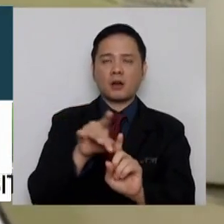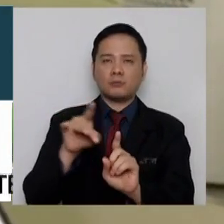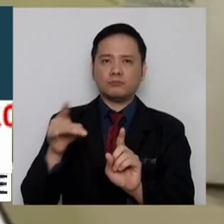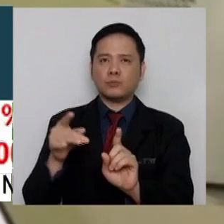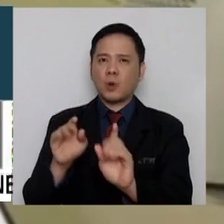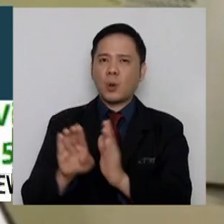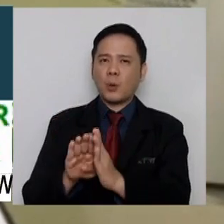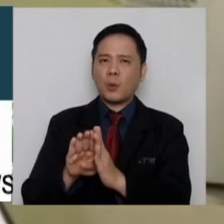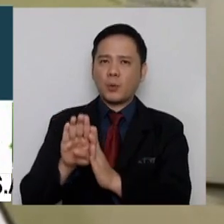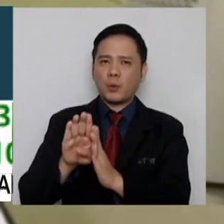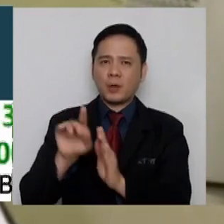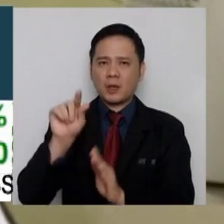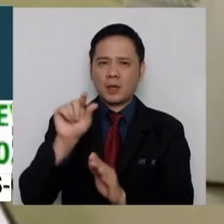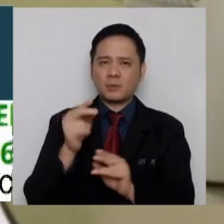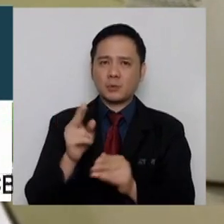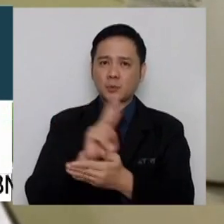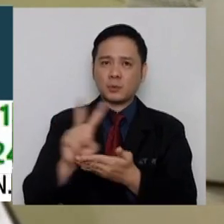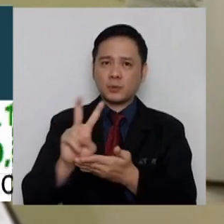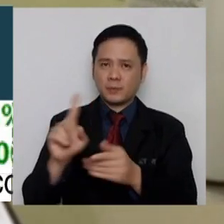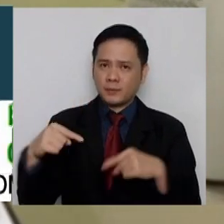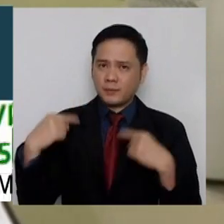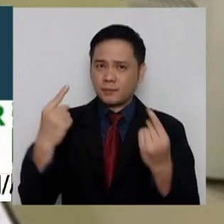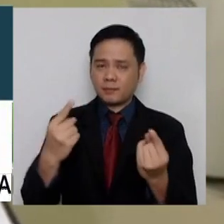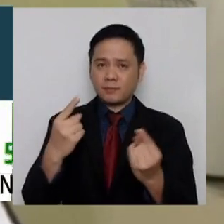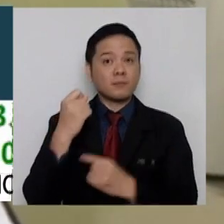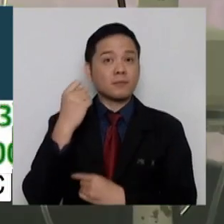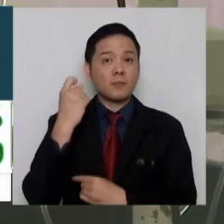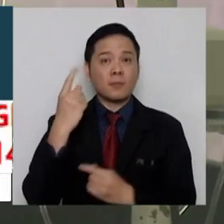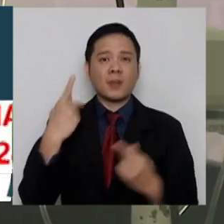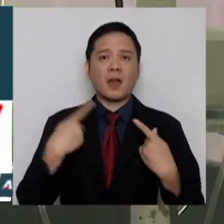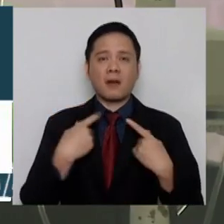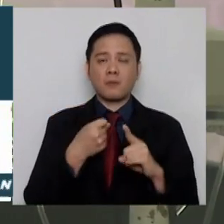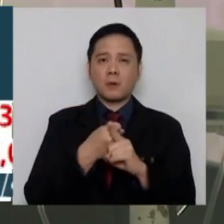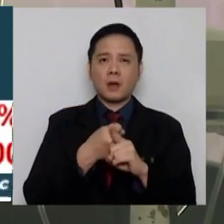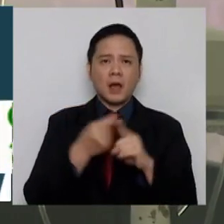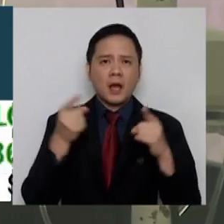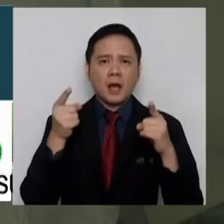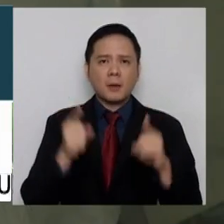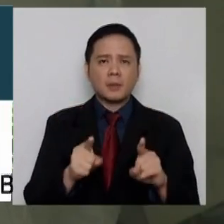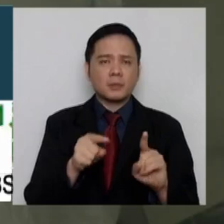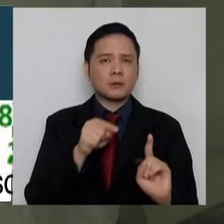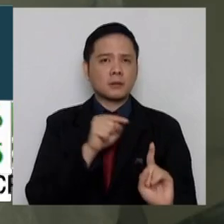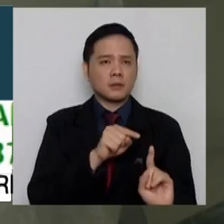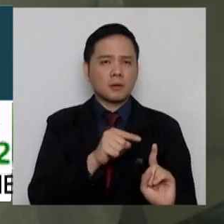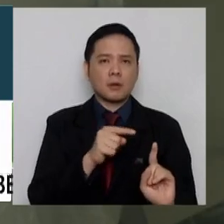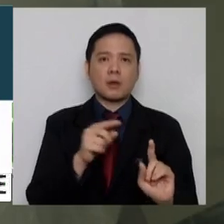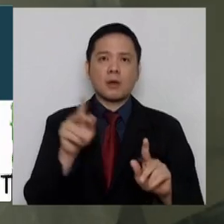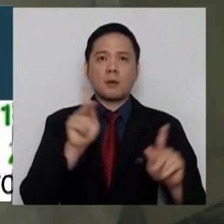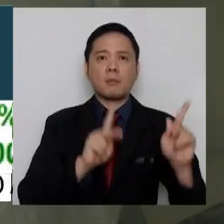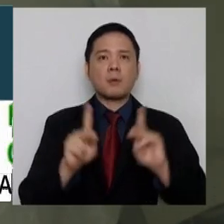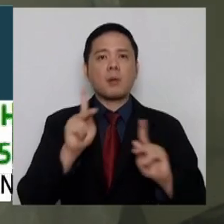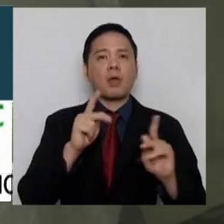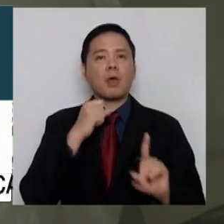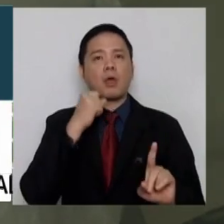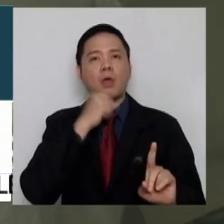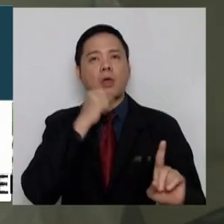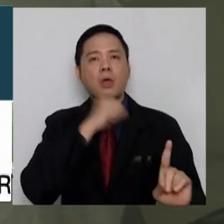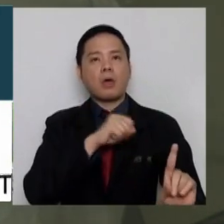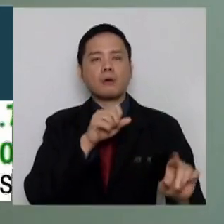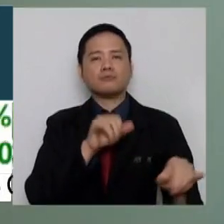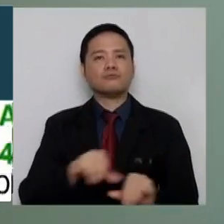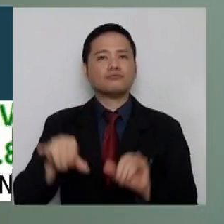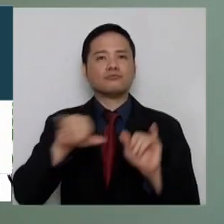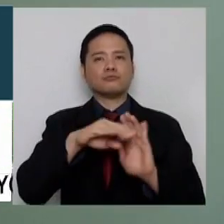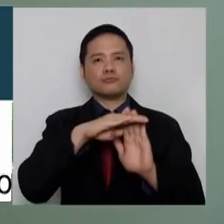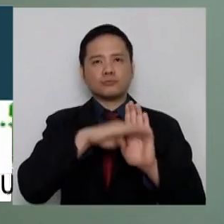But officials initially reported that there were incidents wherein there were less adherence with minimum public health standards, meaning that